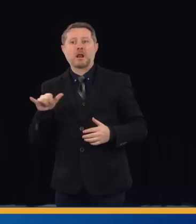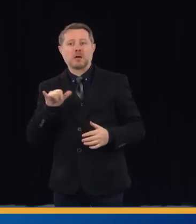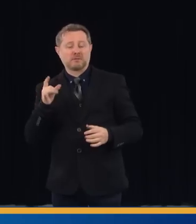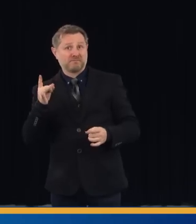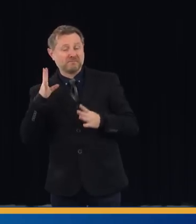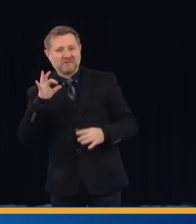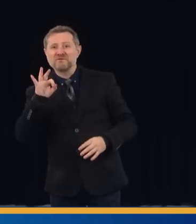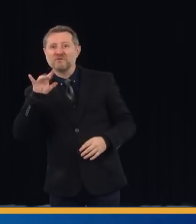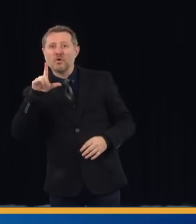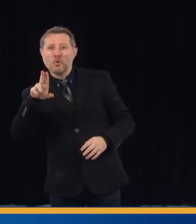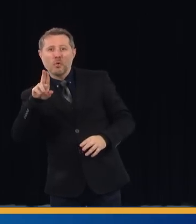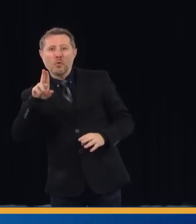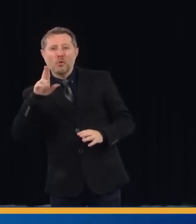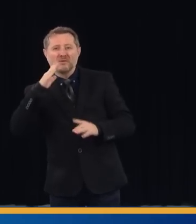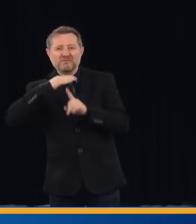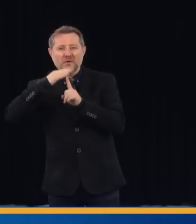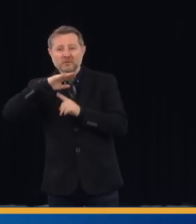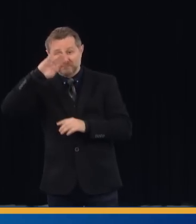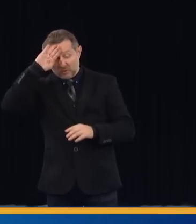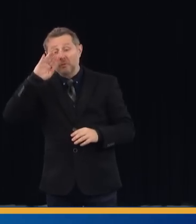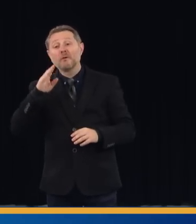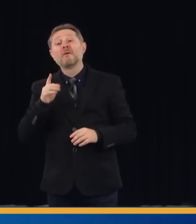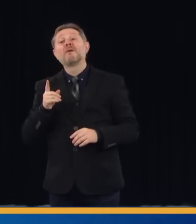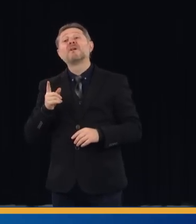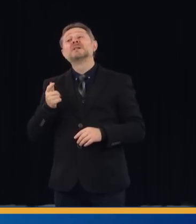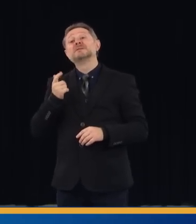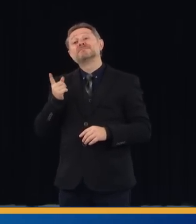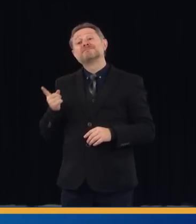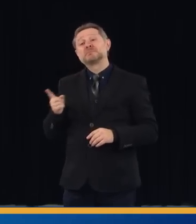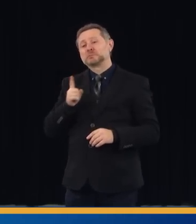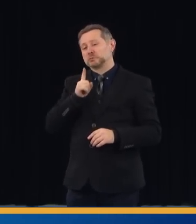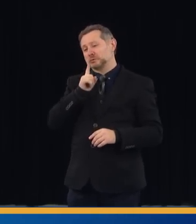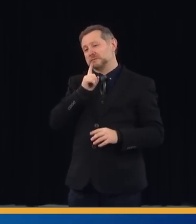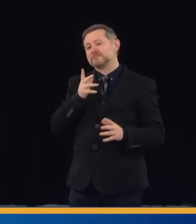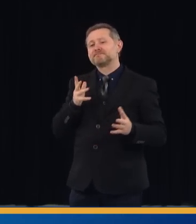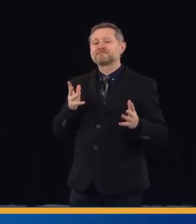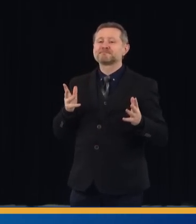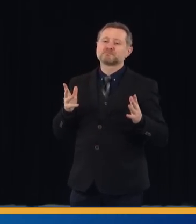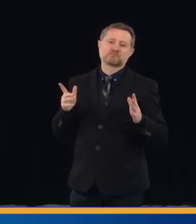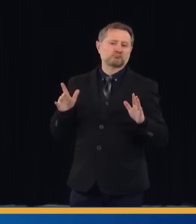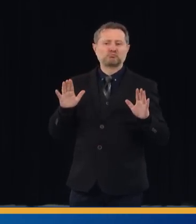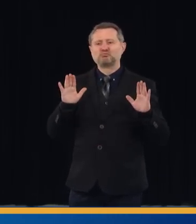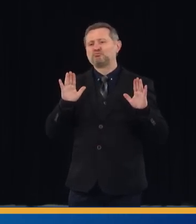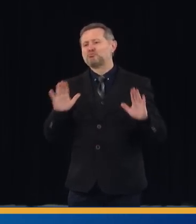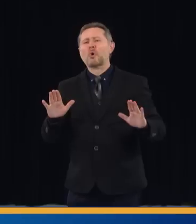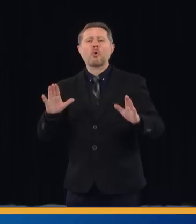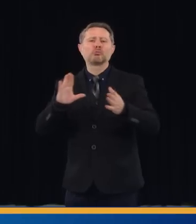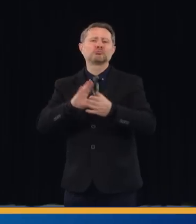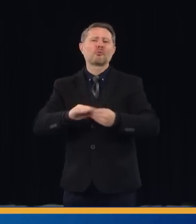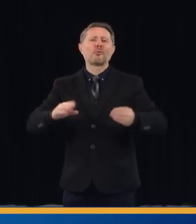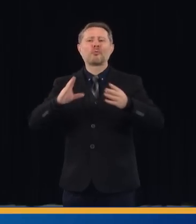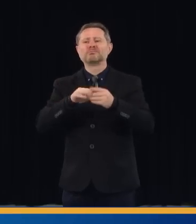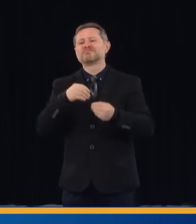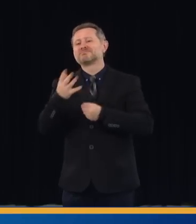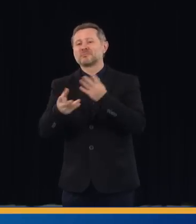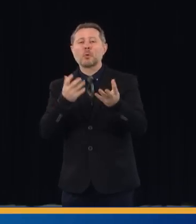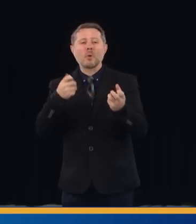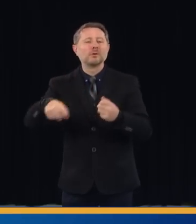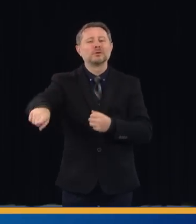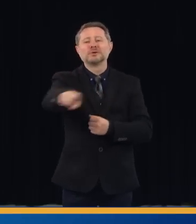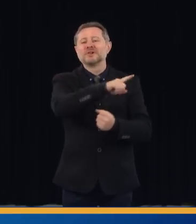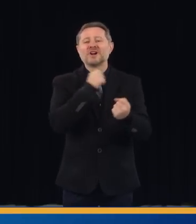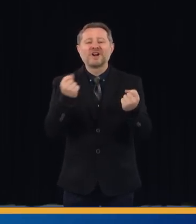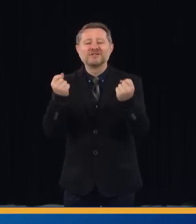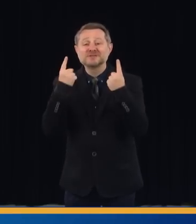But I think this is illustrative in a number of ways. first of all, anyone can